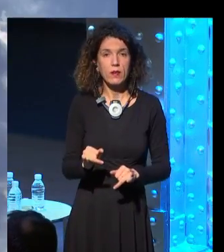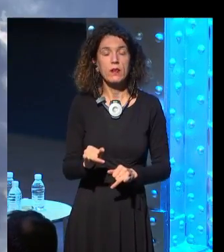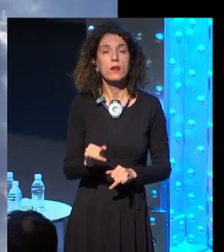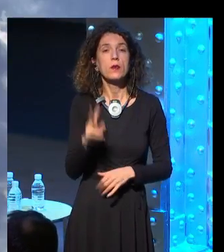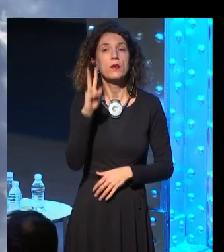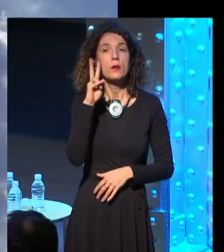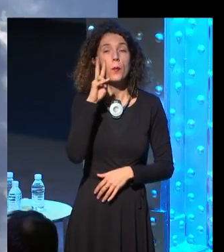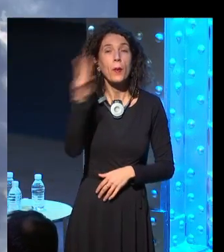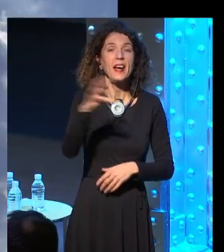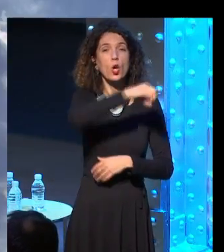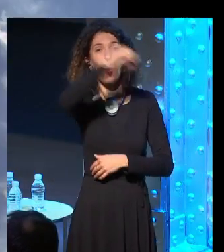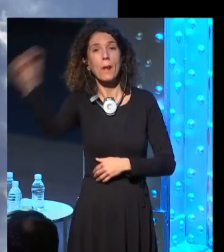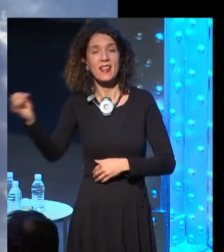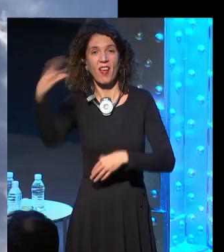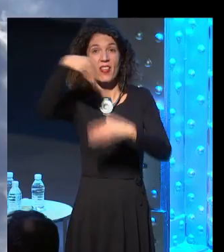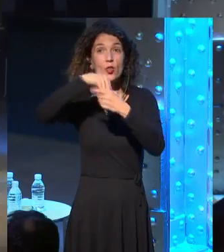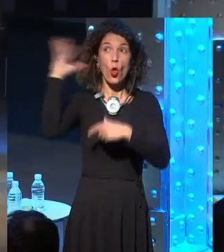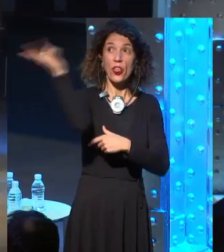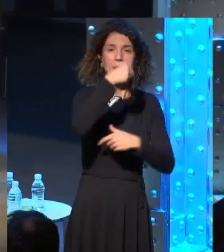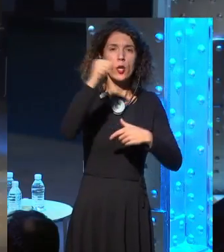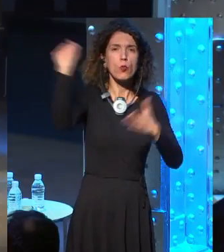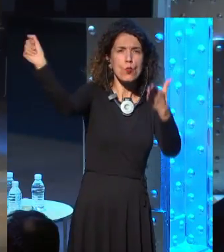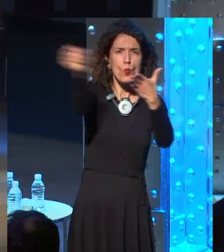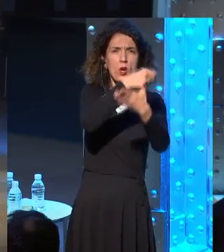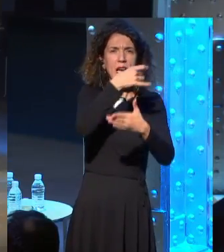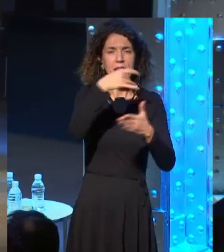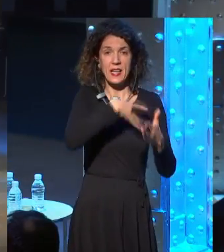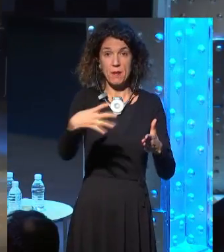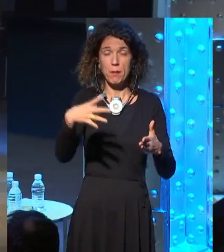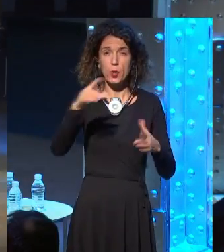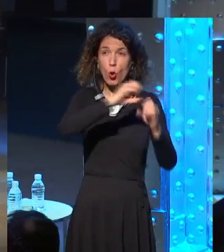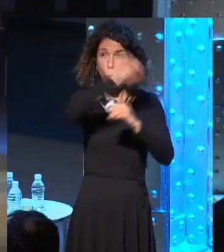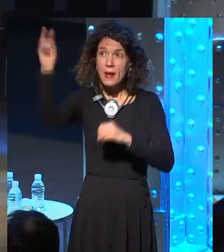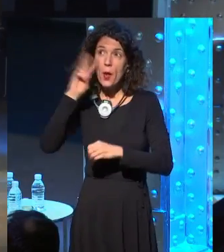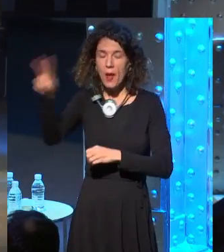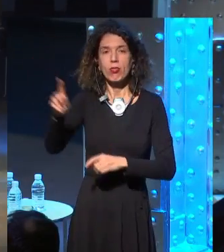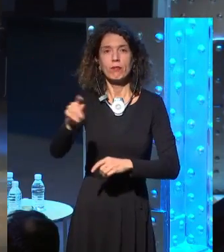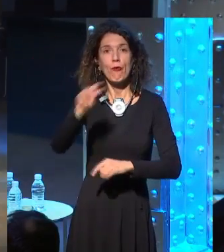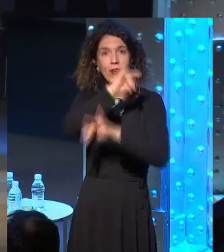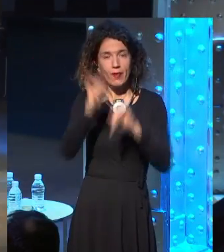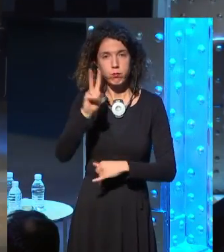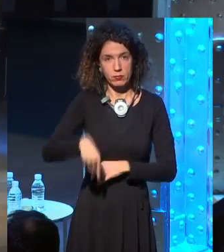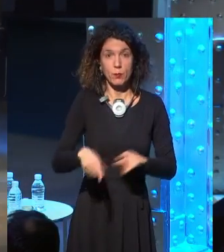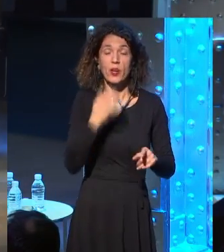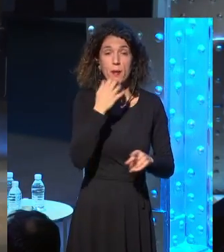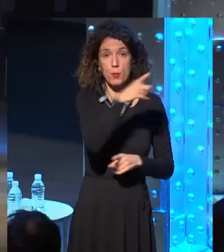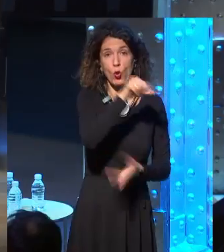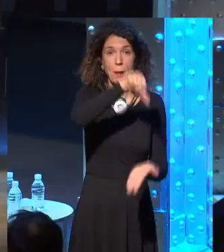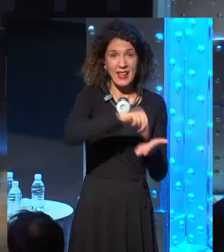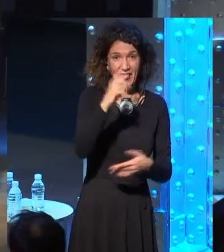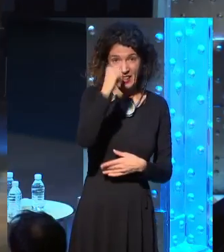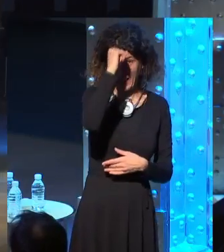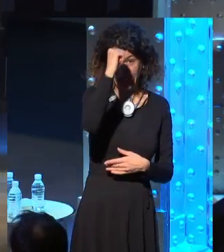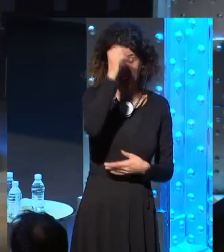sky. And it reminded me of being in New Delhi for some reason. And I used to go to Delhi quite